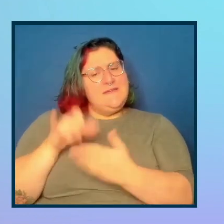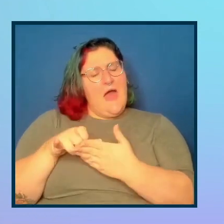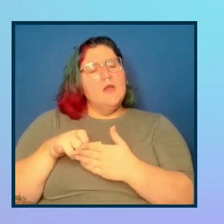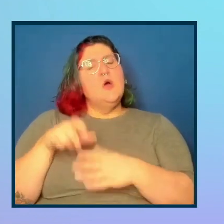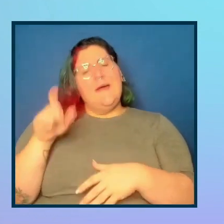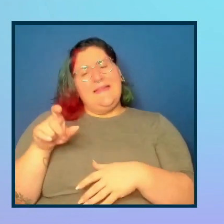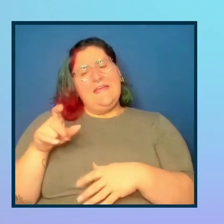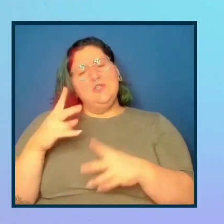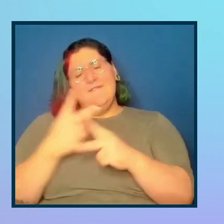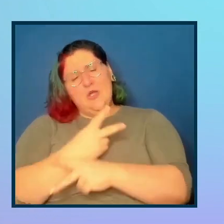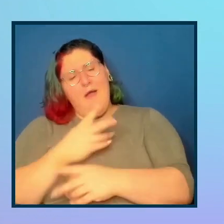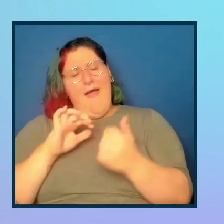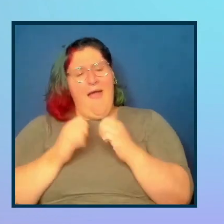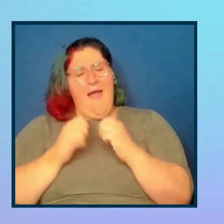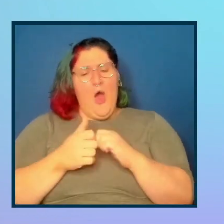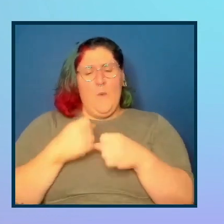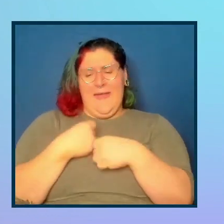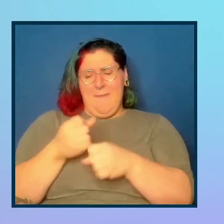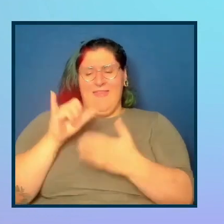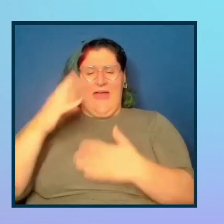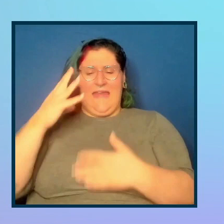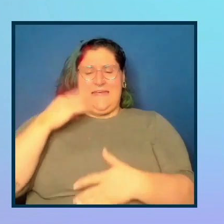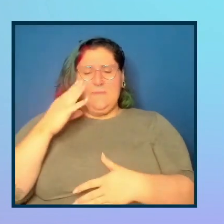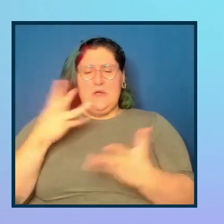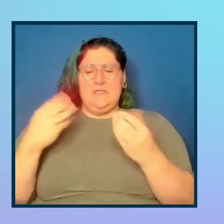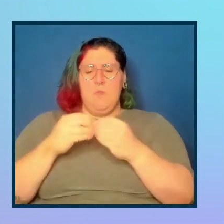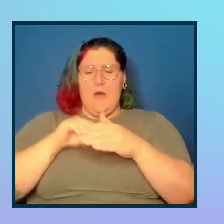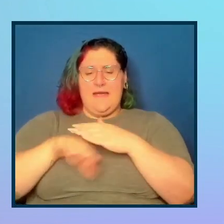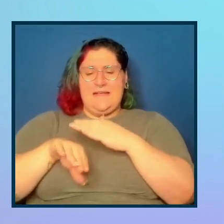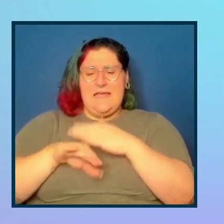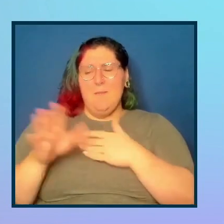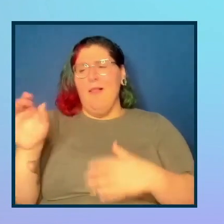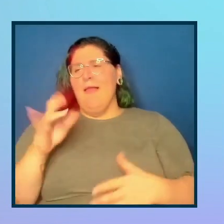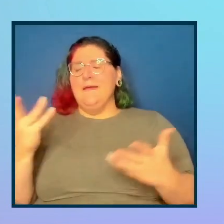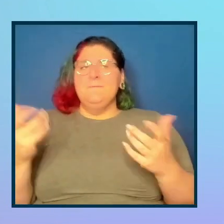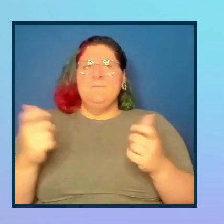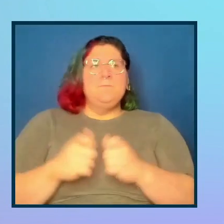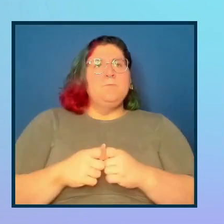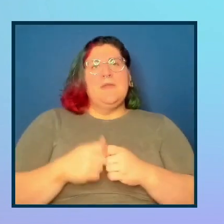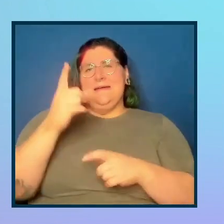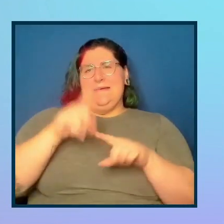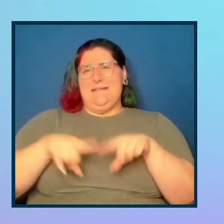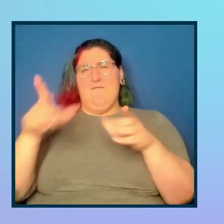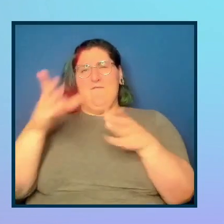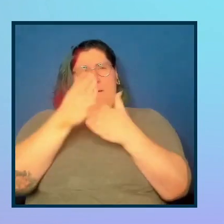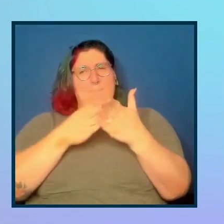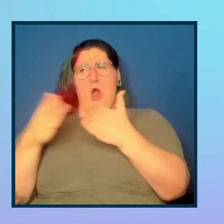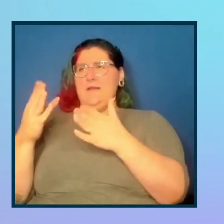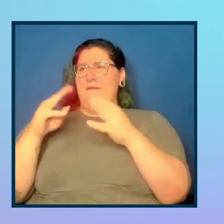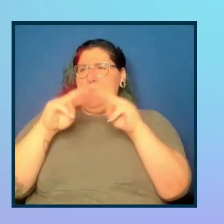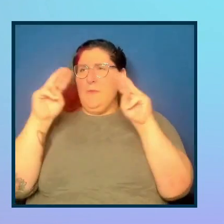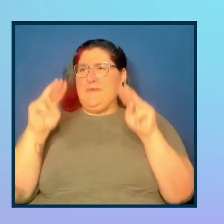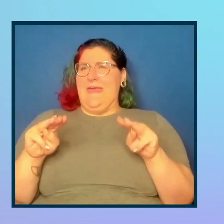like across the atrium. being able to understand where we're at using computer